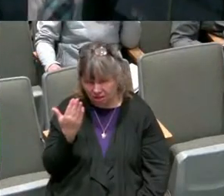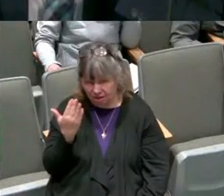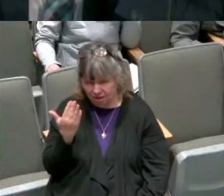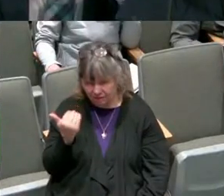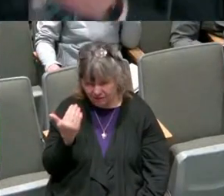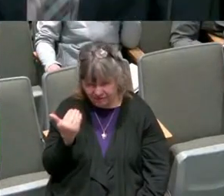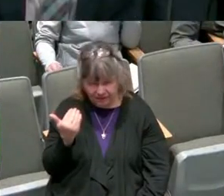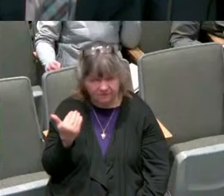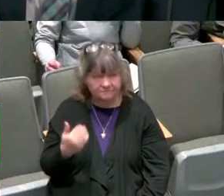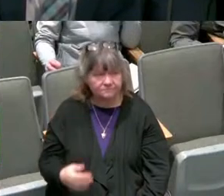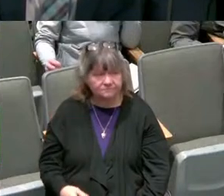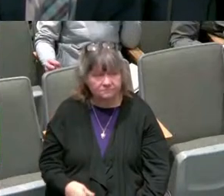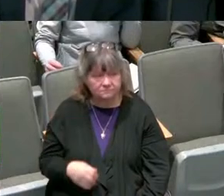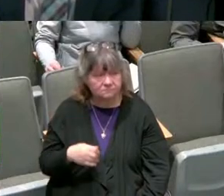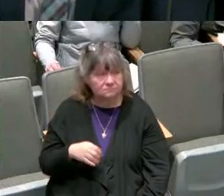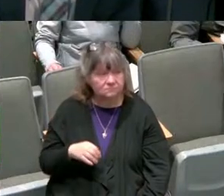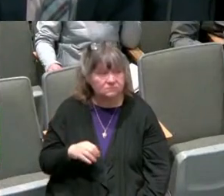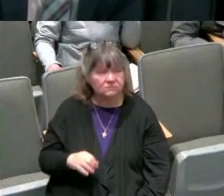15.